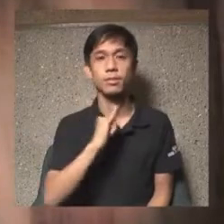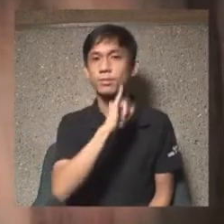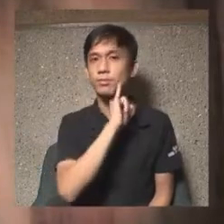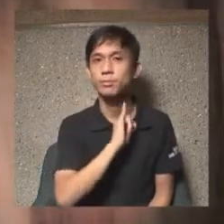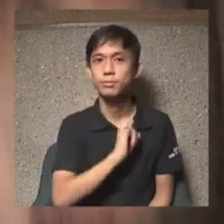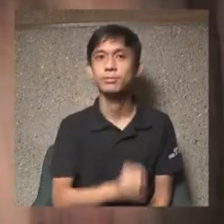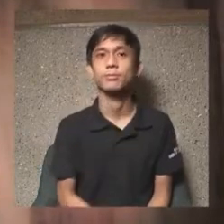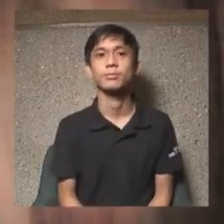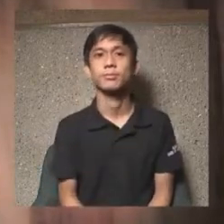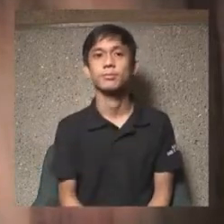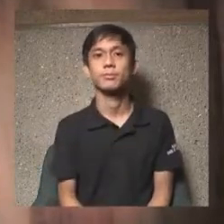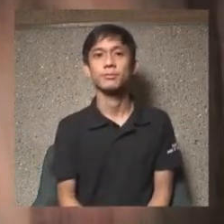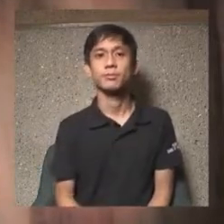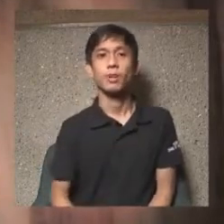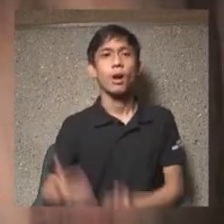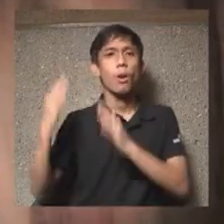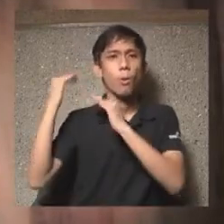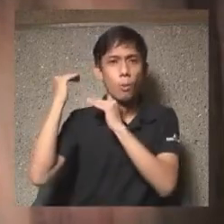working through you,